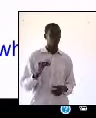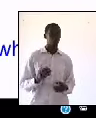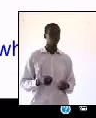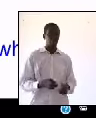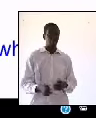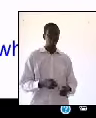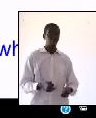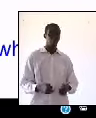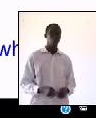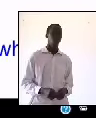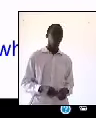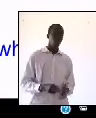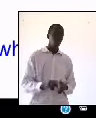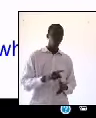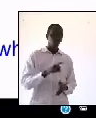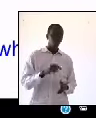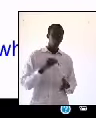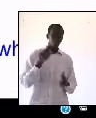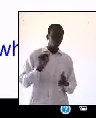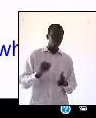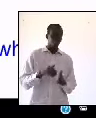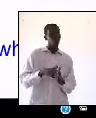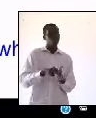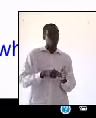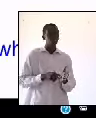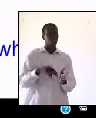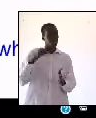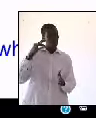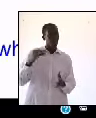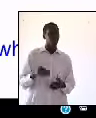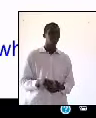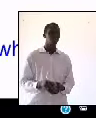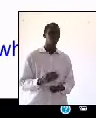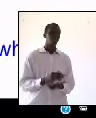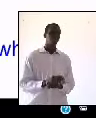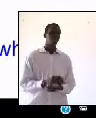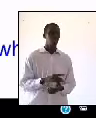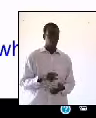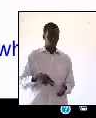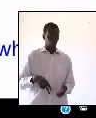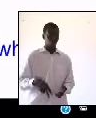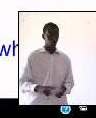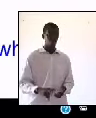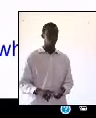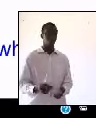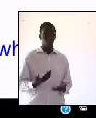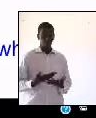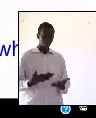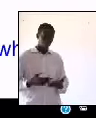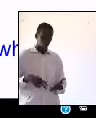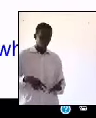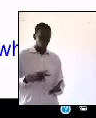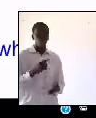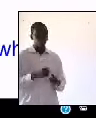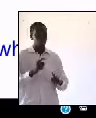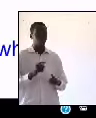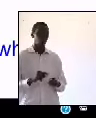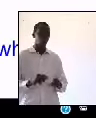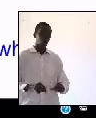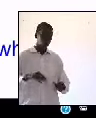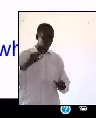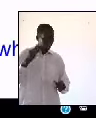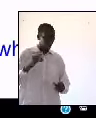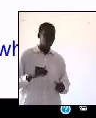it after you are born. There are some certain activities or certain tasks that we learn after we have been born. Like, for instance,